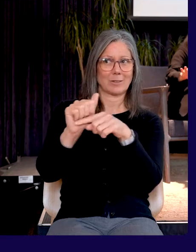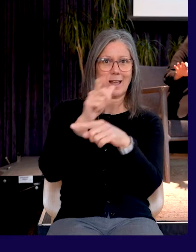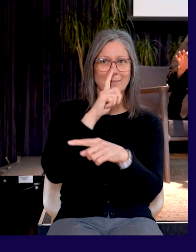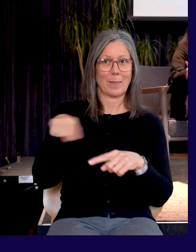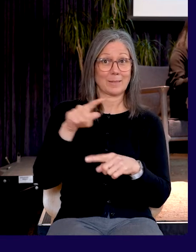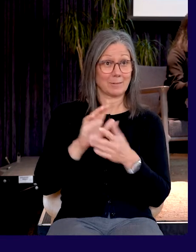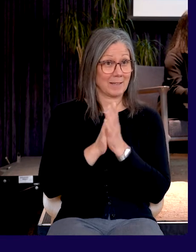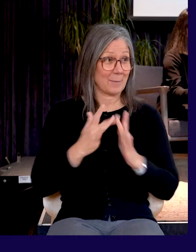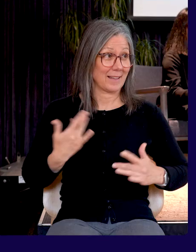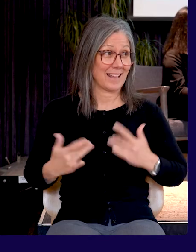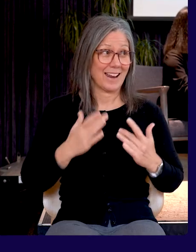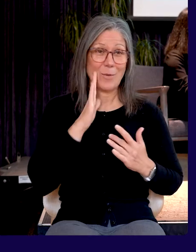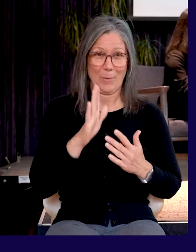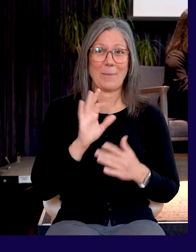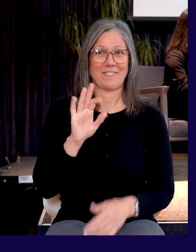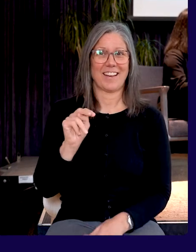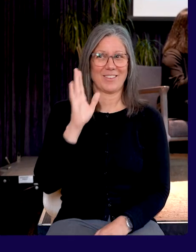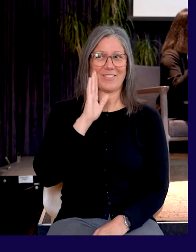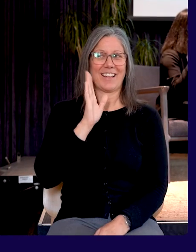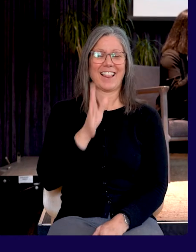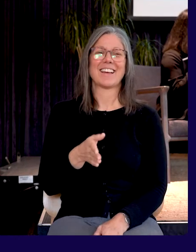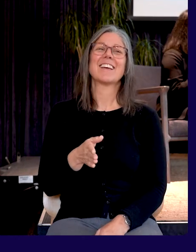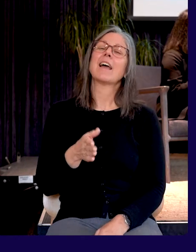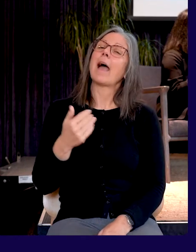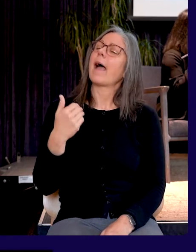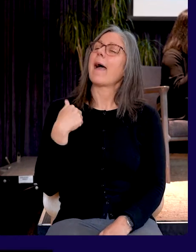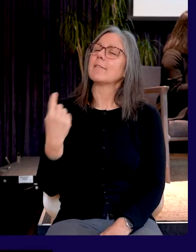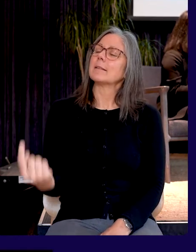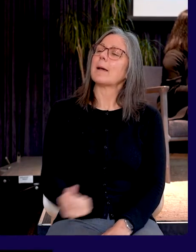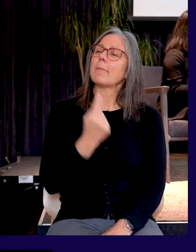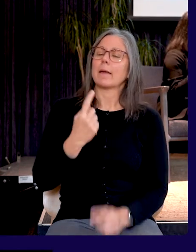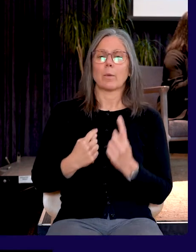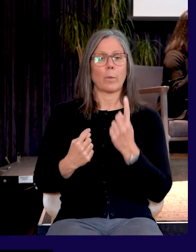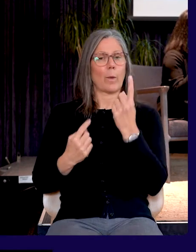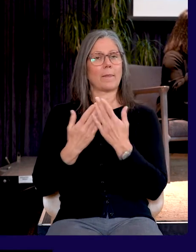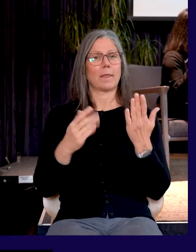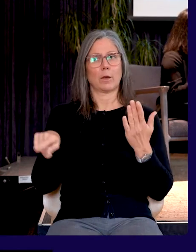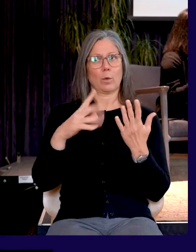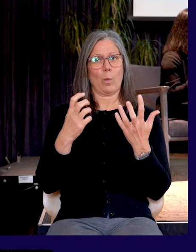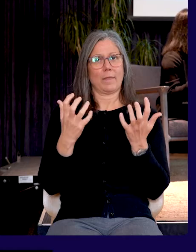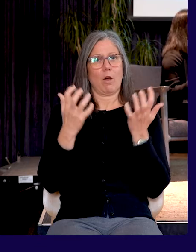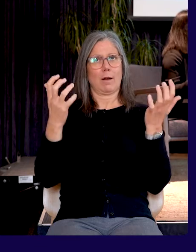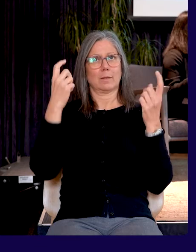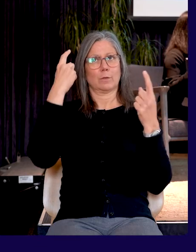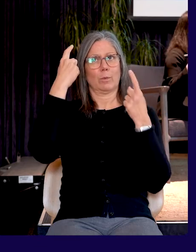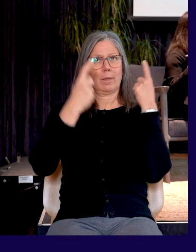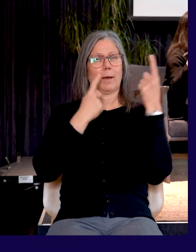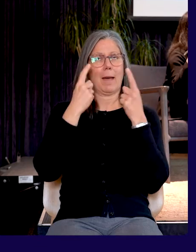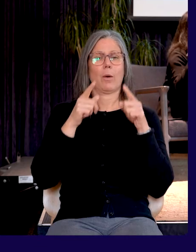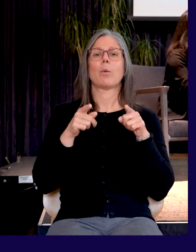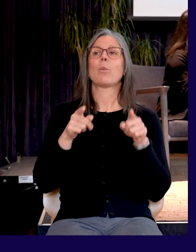really excited. It's going to be a lot of fun. Is there one thing you'd like the audience to consider